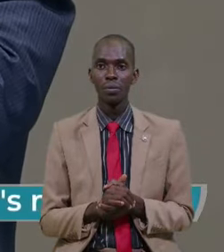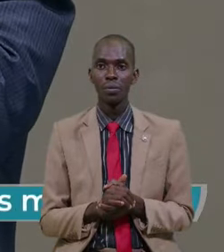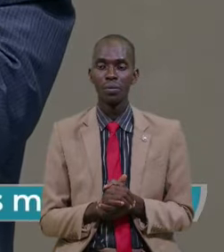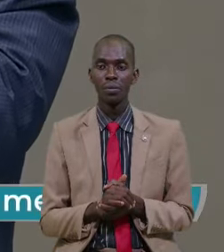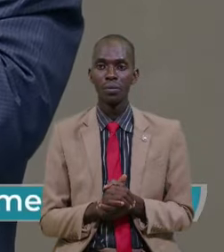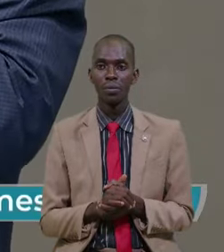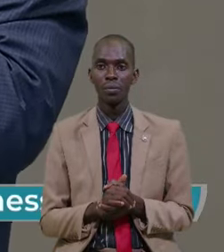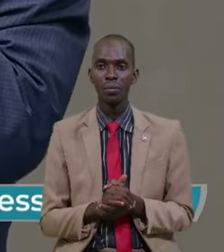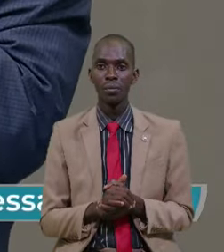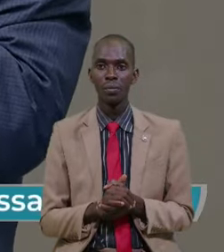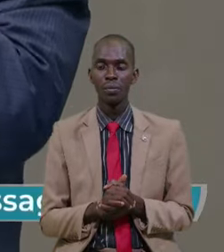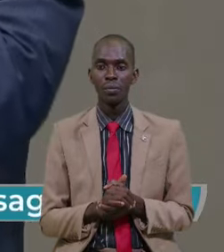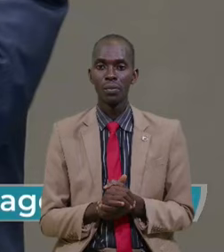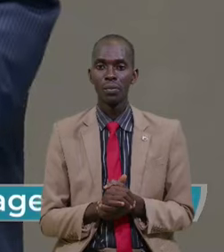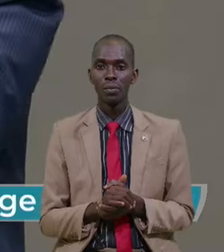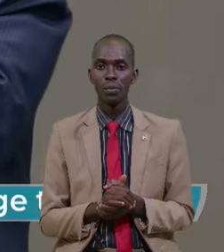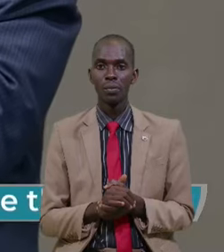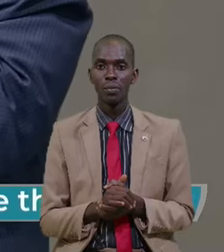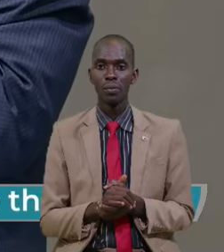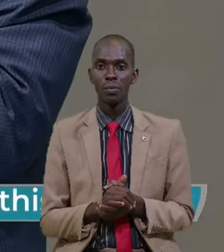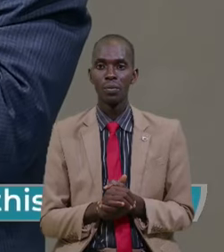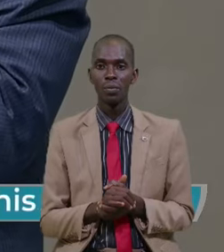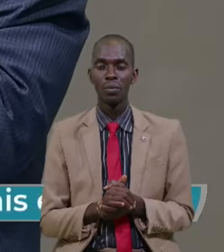Thank you. To the right hand.